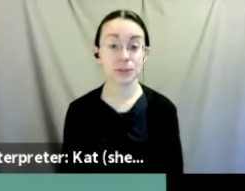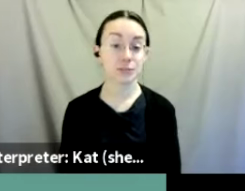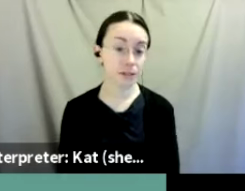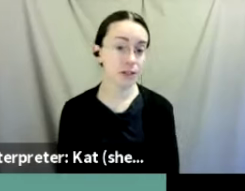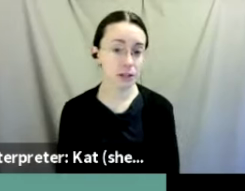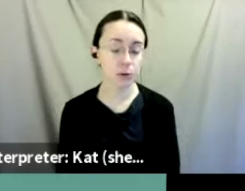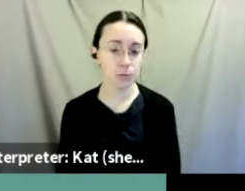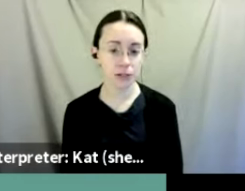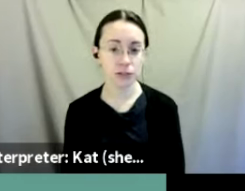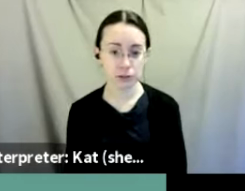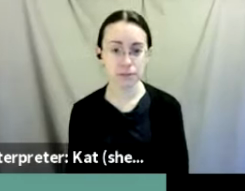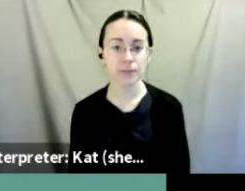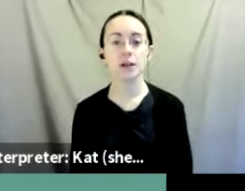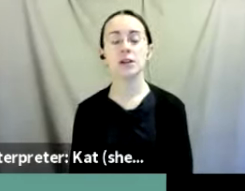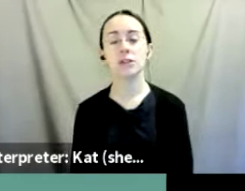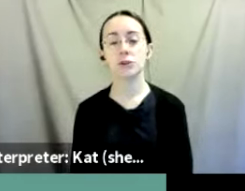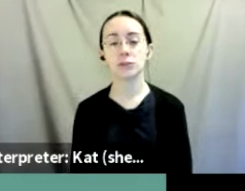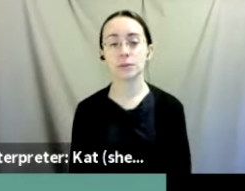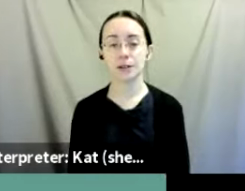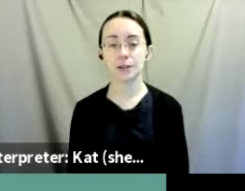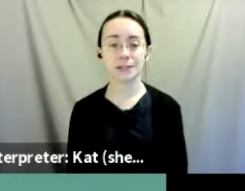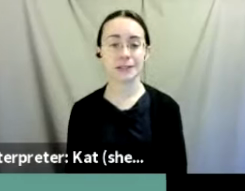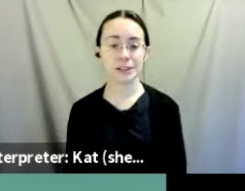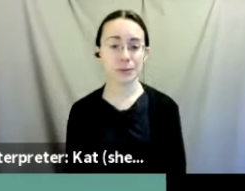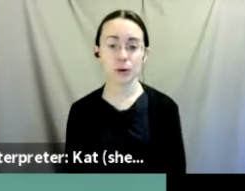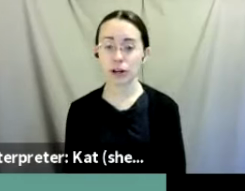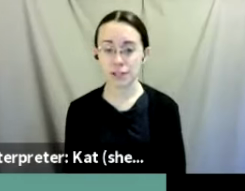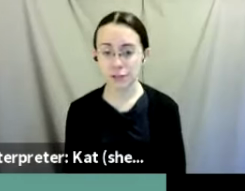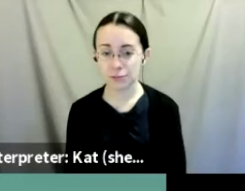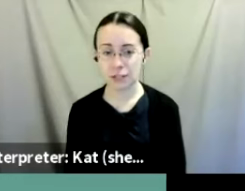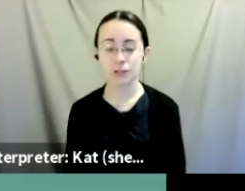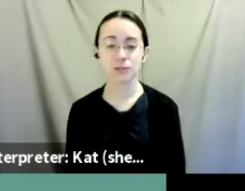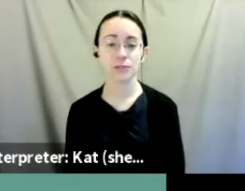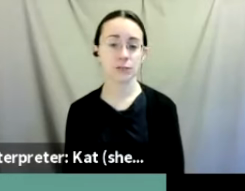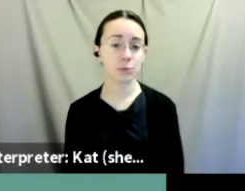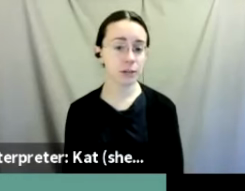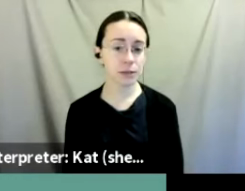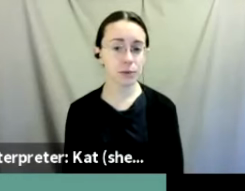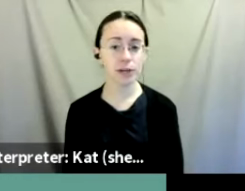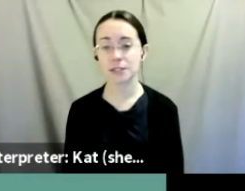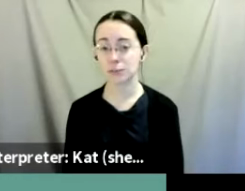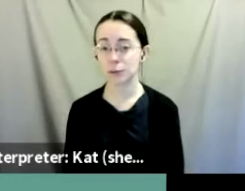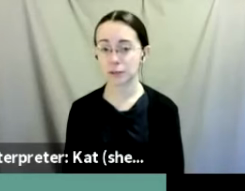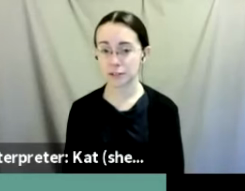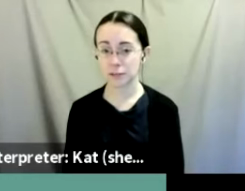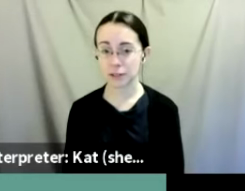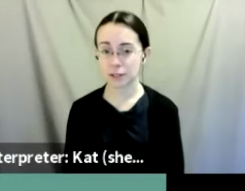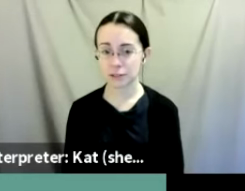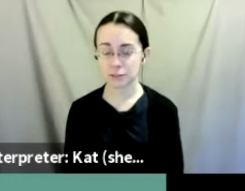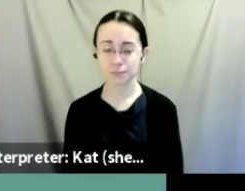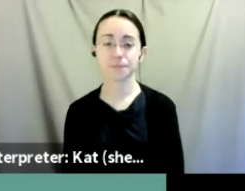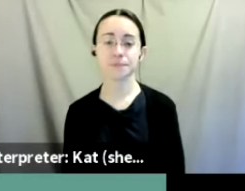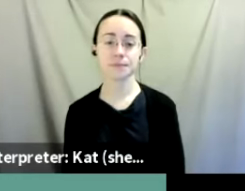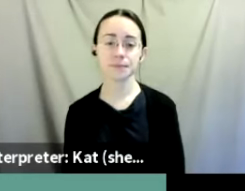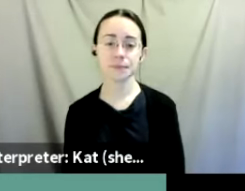impaired, which is an inappropriate term. The cultural model is that deaf people are deaf. That includes deaf-blind people and deaf people with